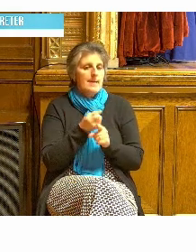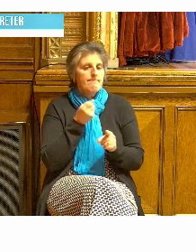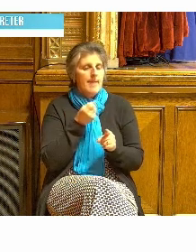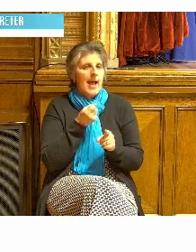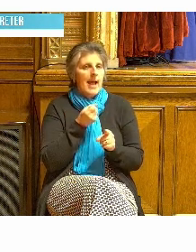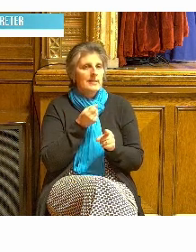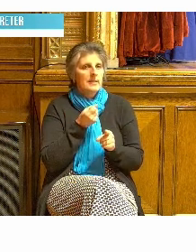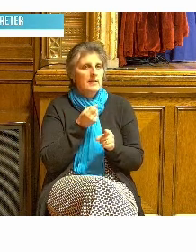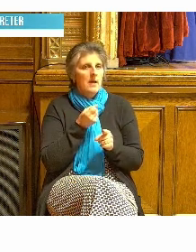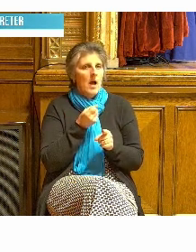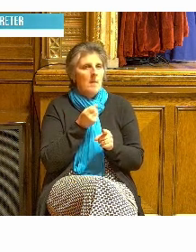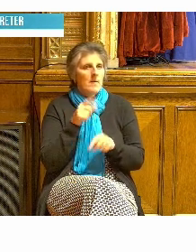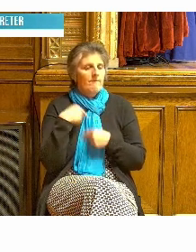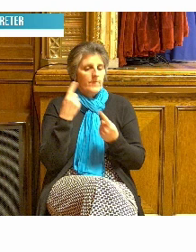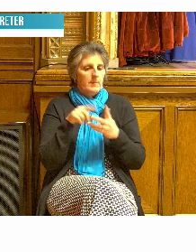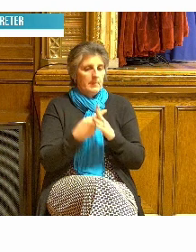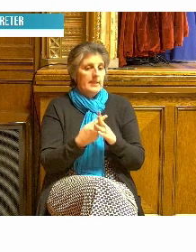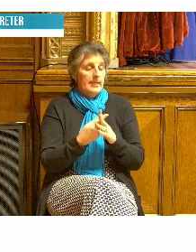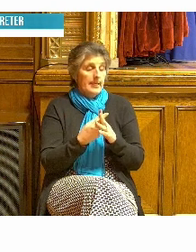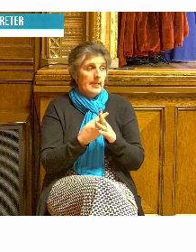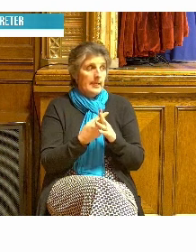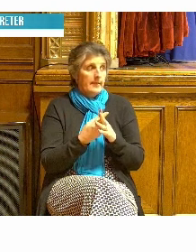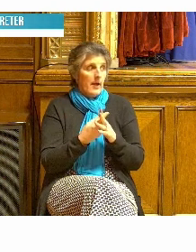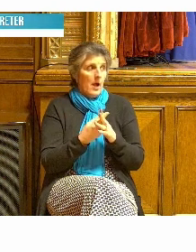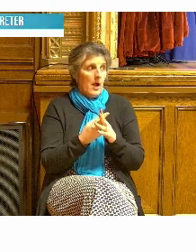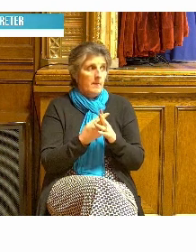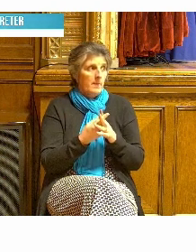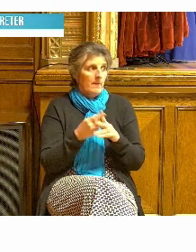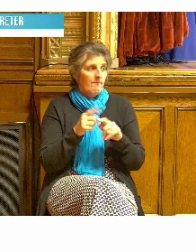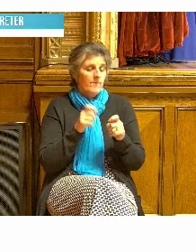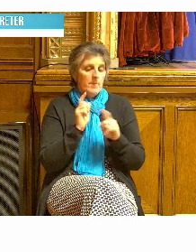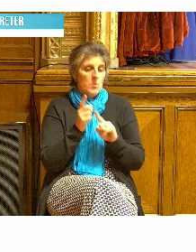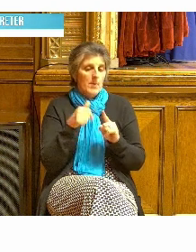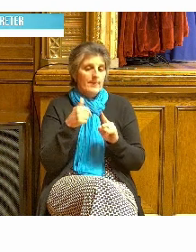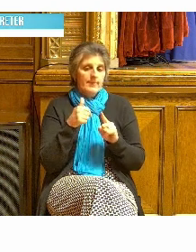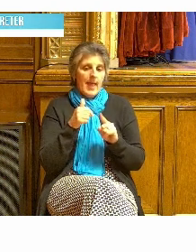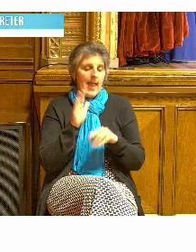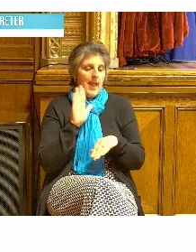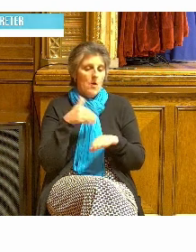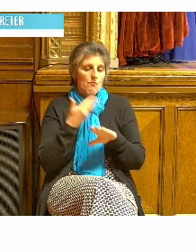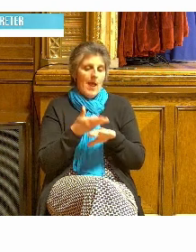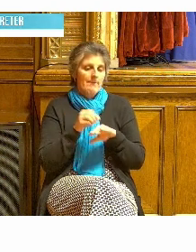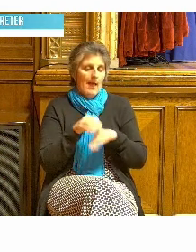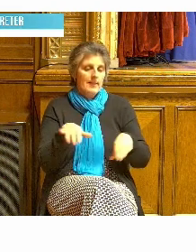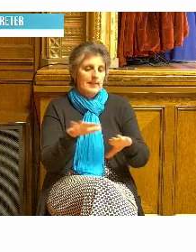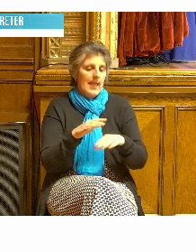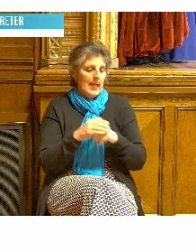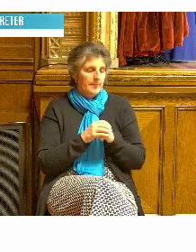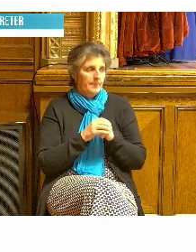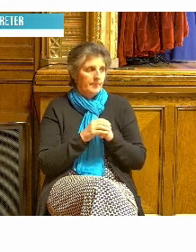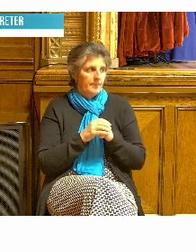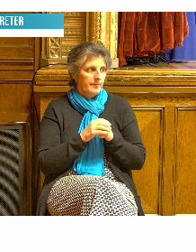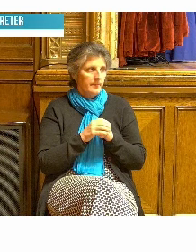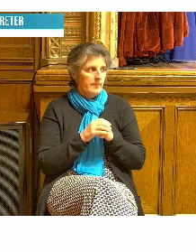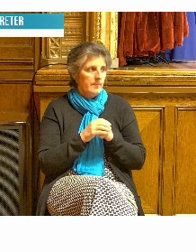impacted from the beginning, from the moment they stepped on this land.